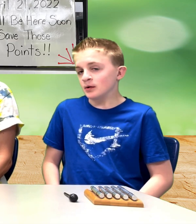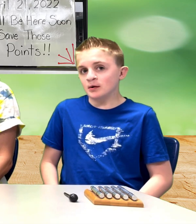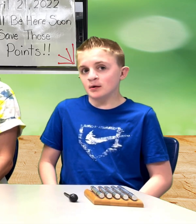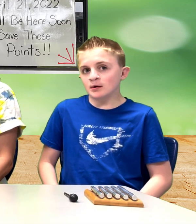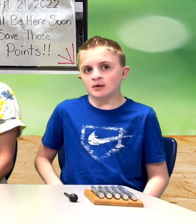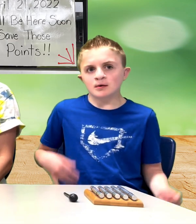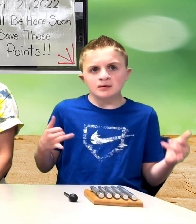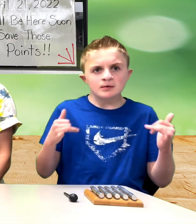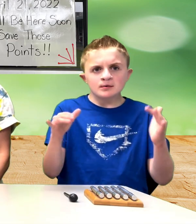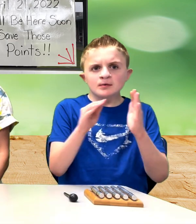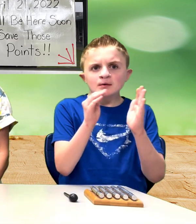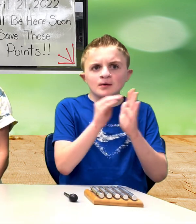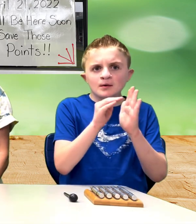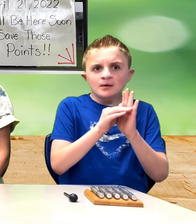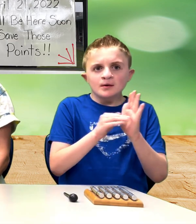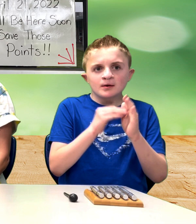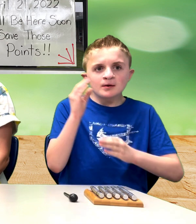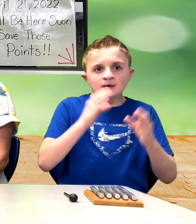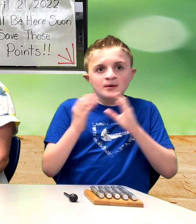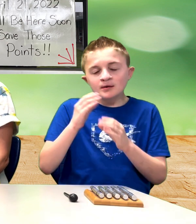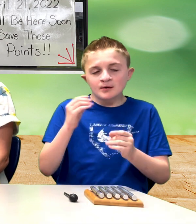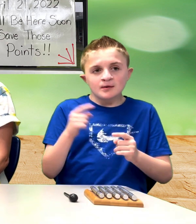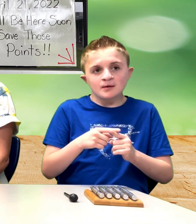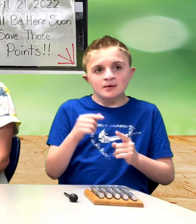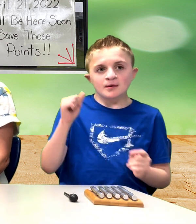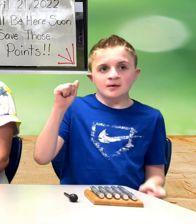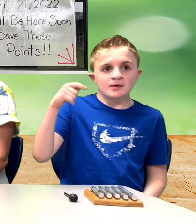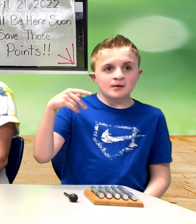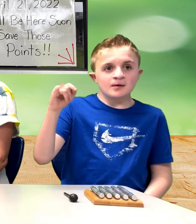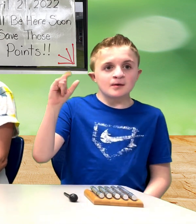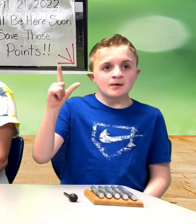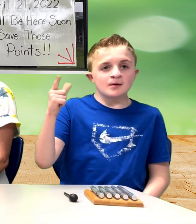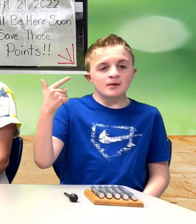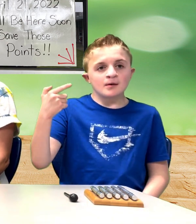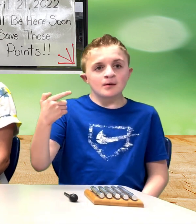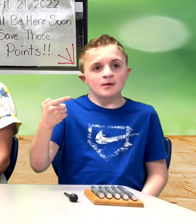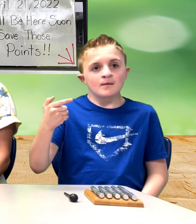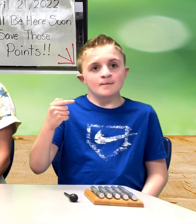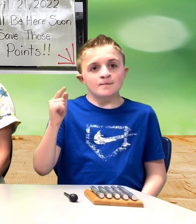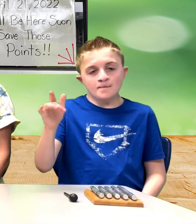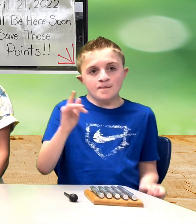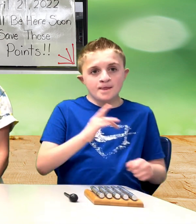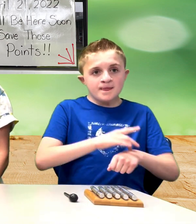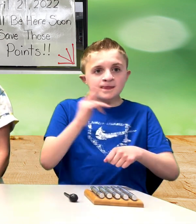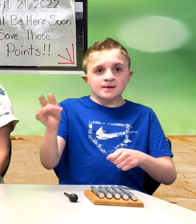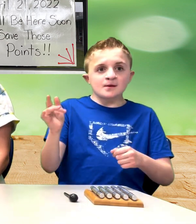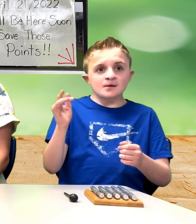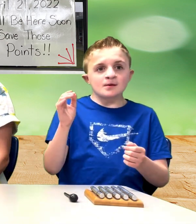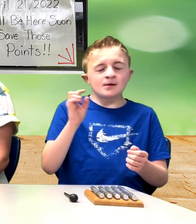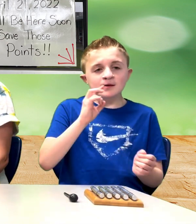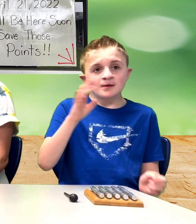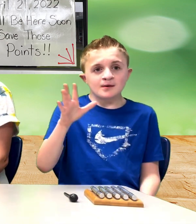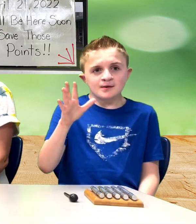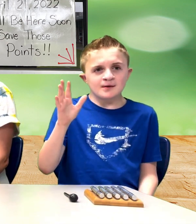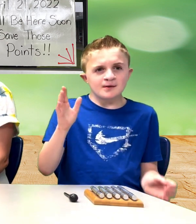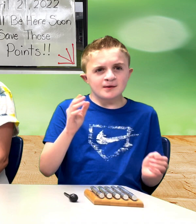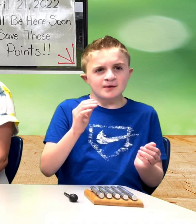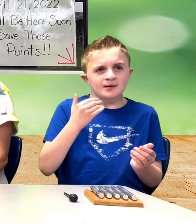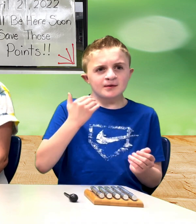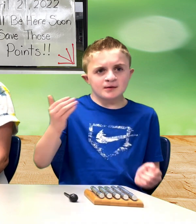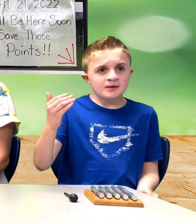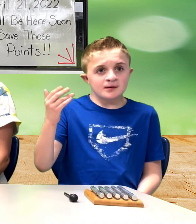Scavenger Hunt is scheduled for April 21st, early bird special. 75 PBIS points from now until April